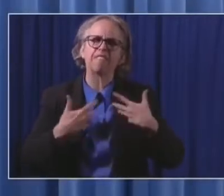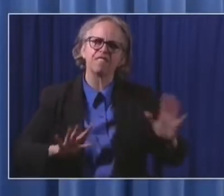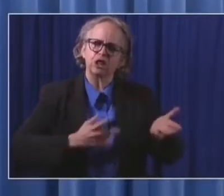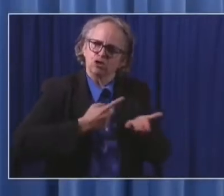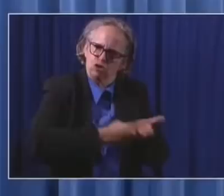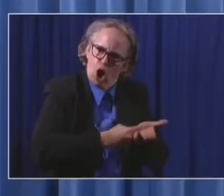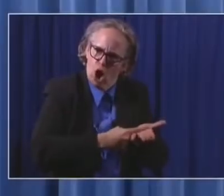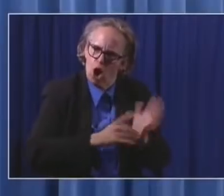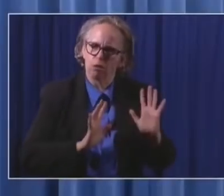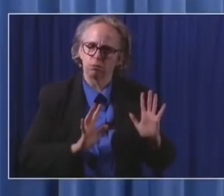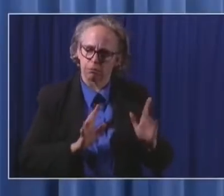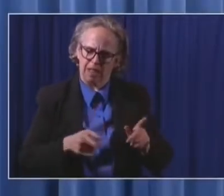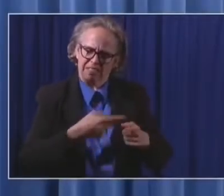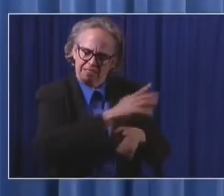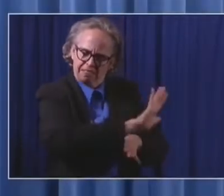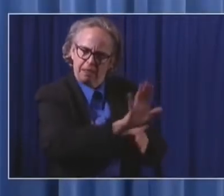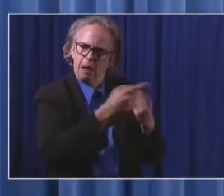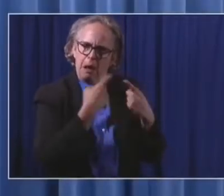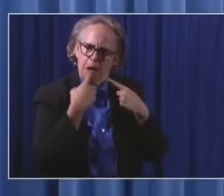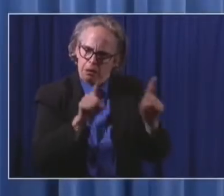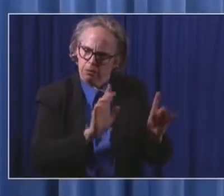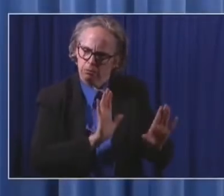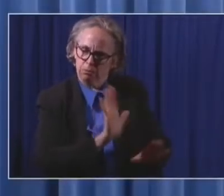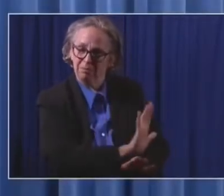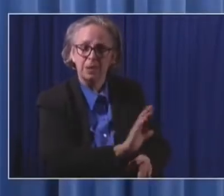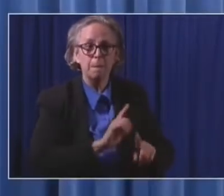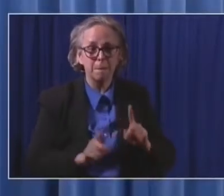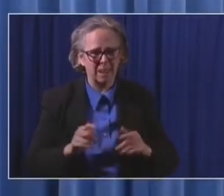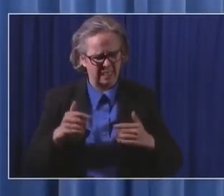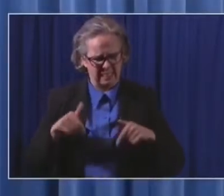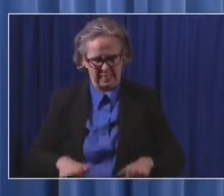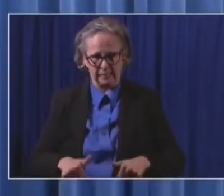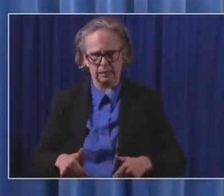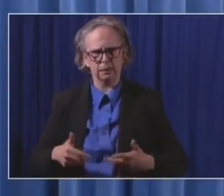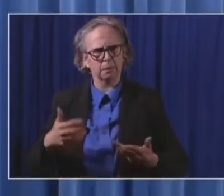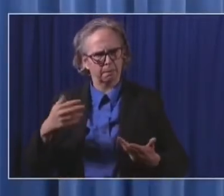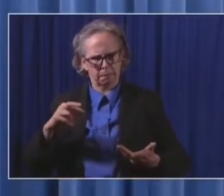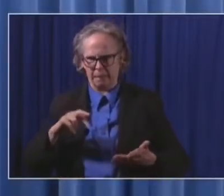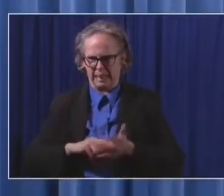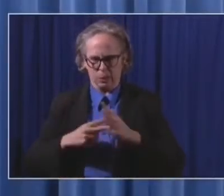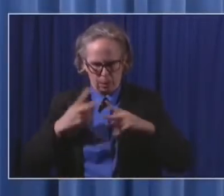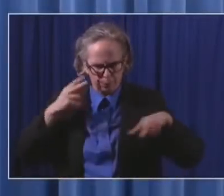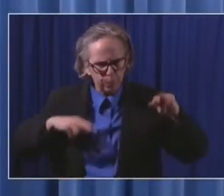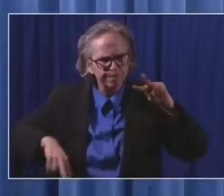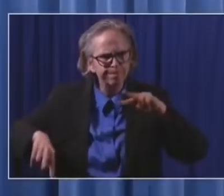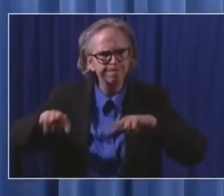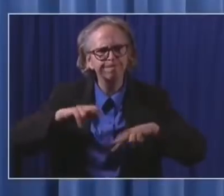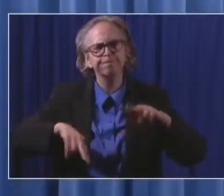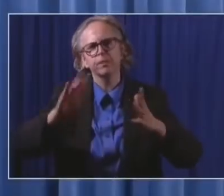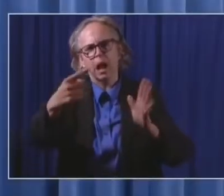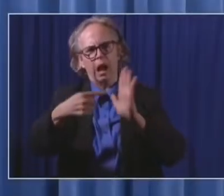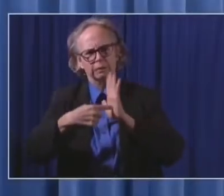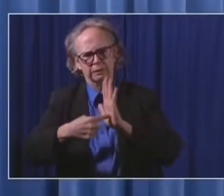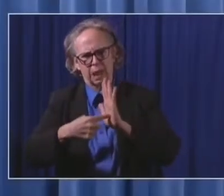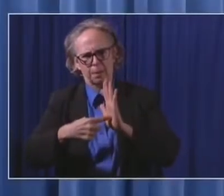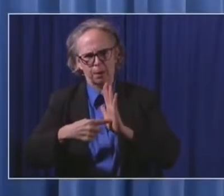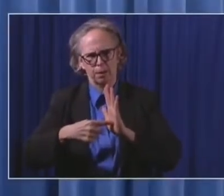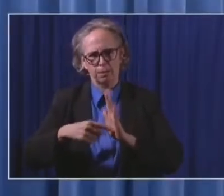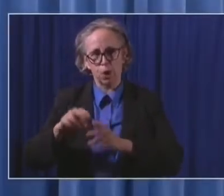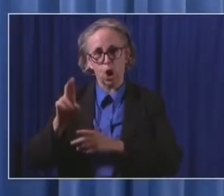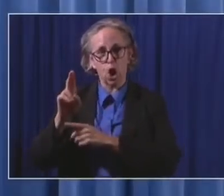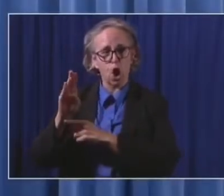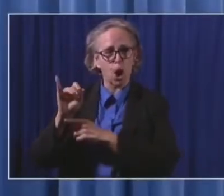number of mayors. I won't speak for them. I never do that. But what this enables us to